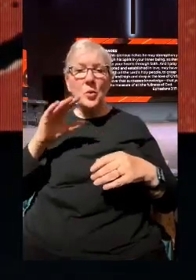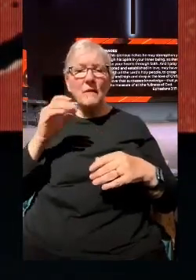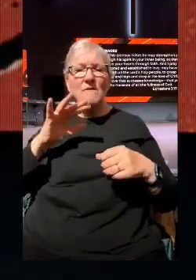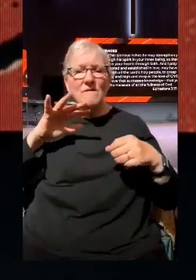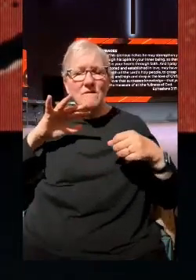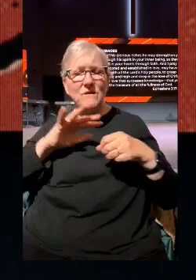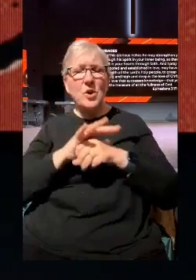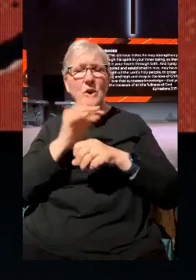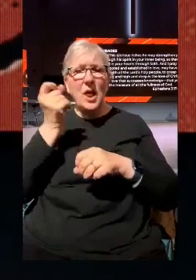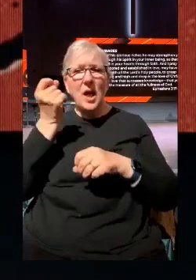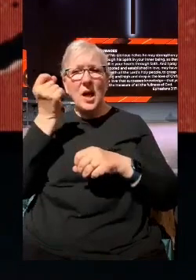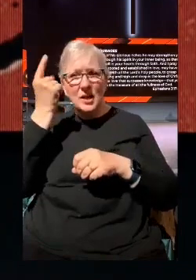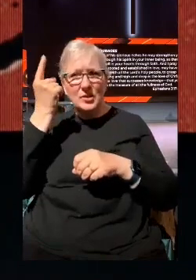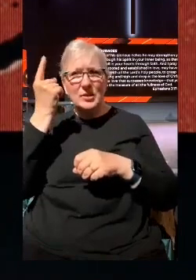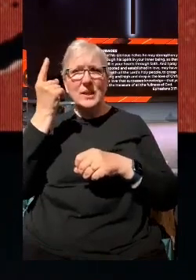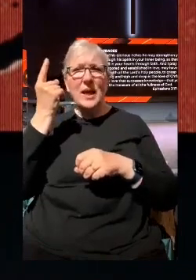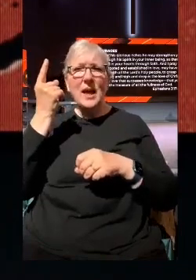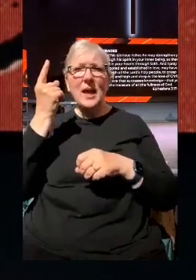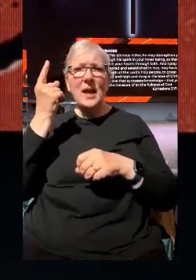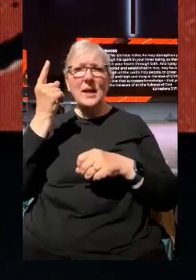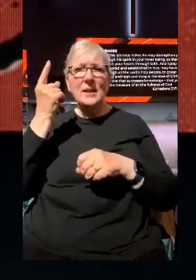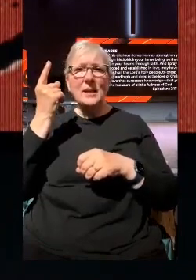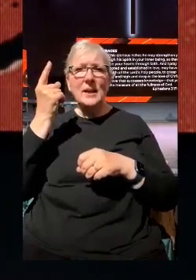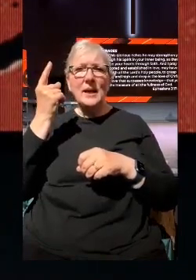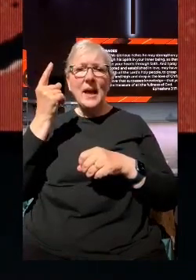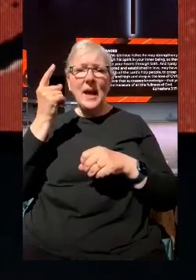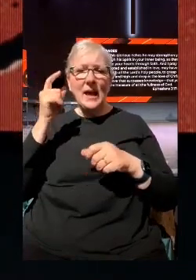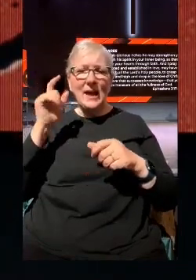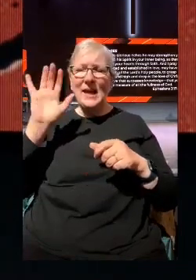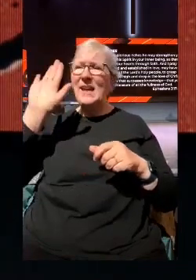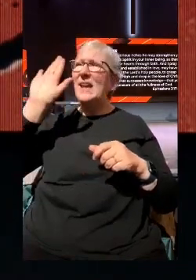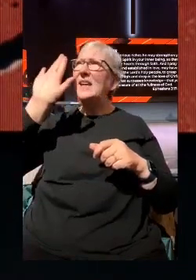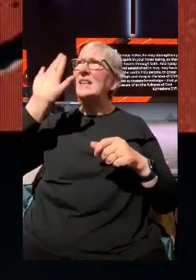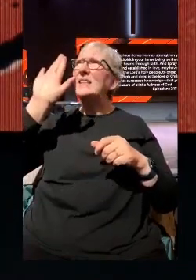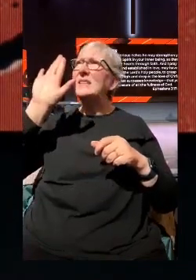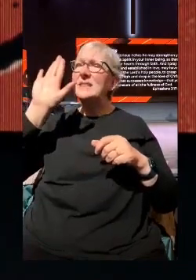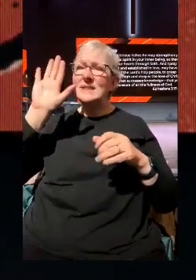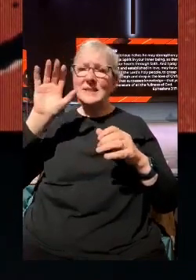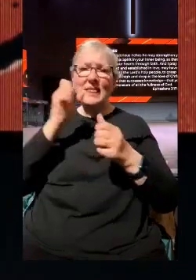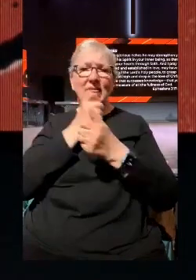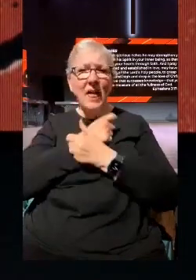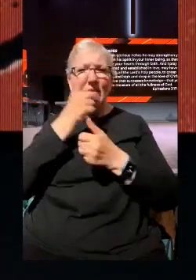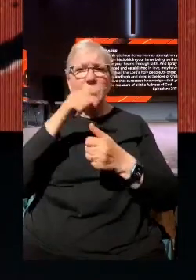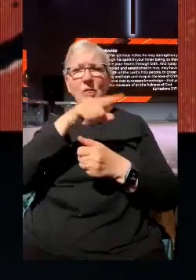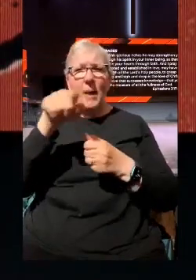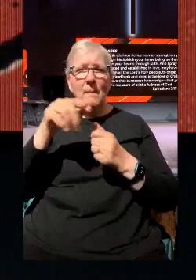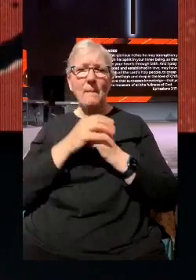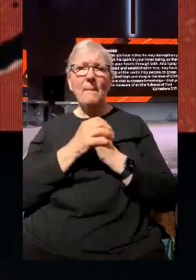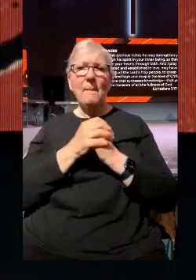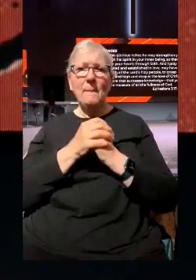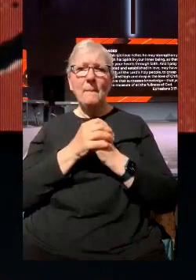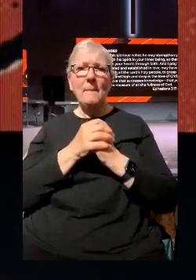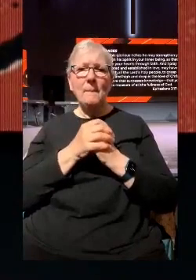understand, and grapple with the magnitude of his love for them?